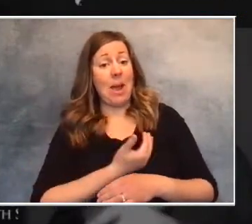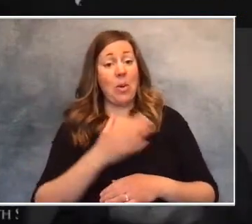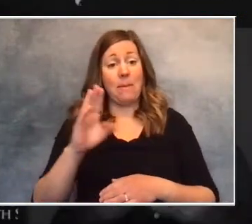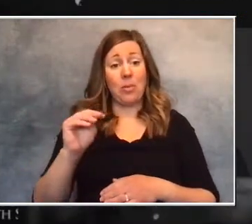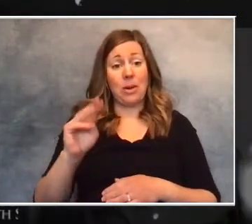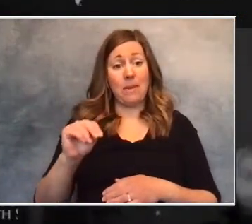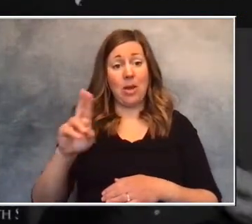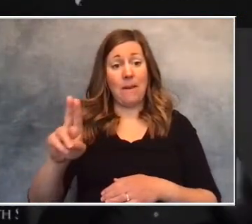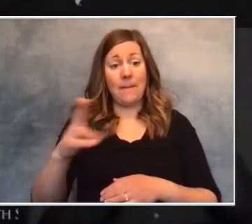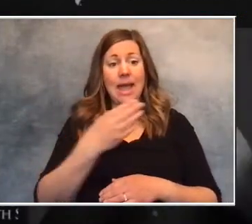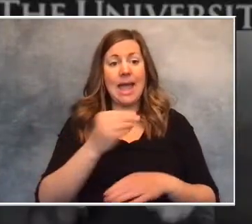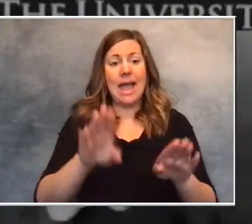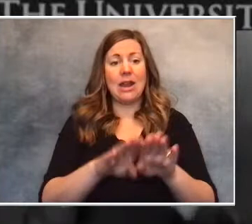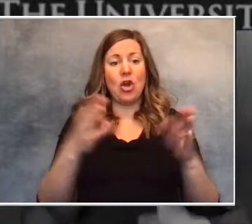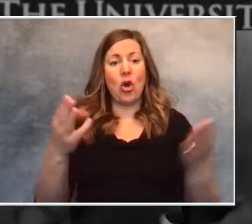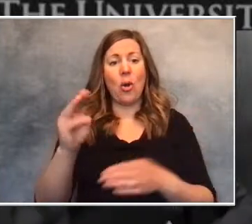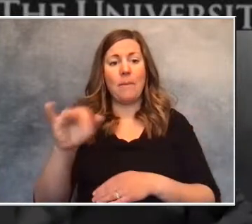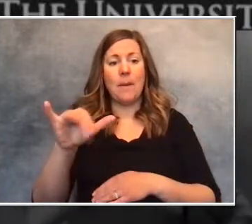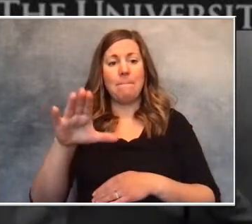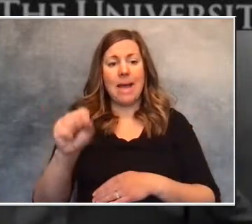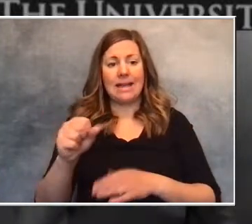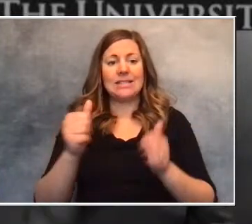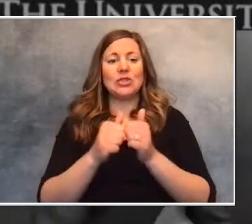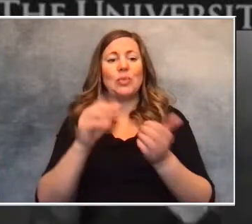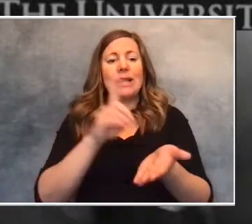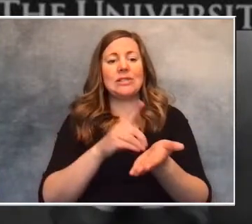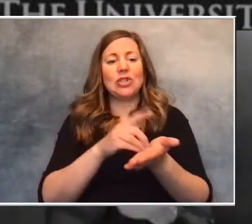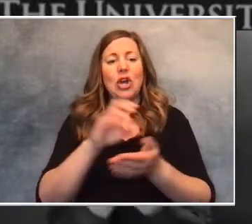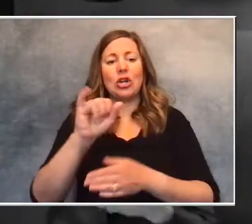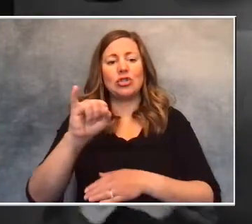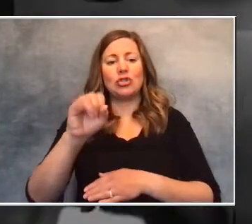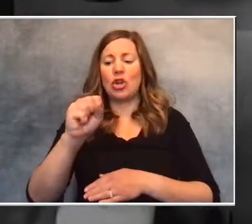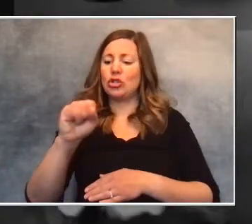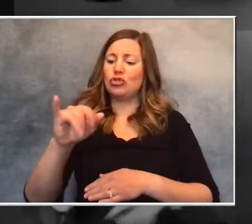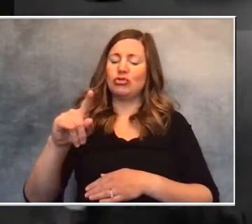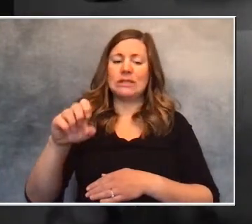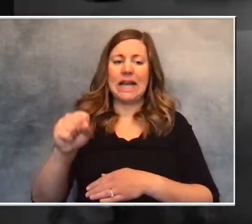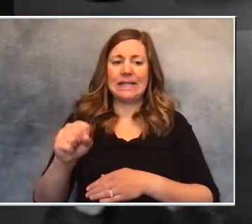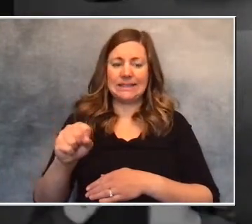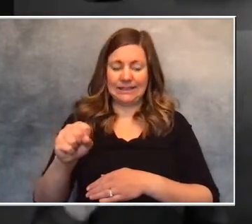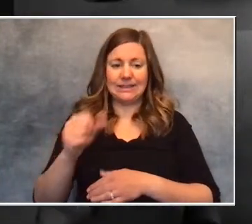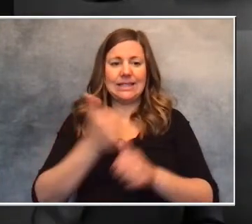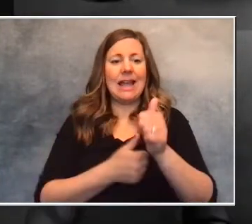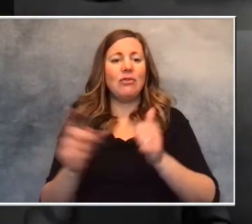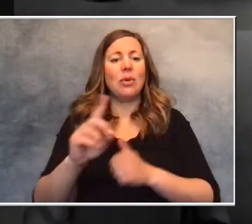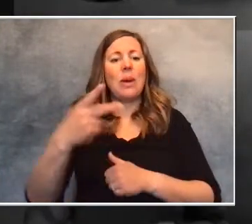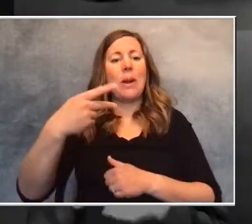Mics with Dr. Stites podcast. Now everywhere podcasts are available.